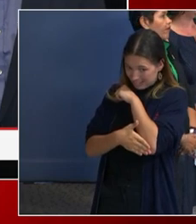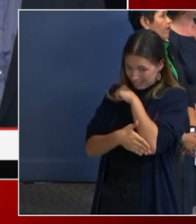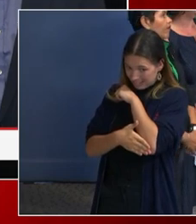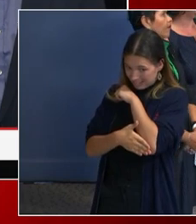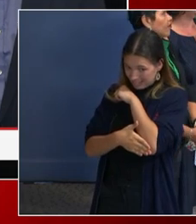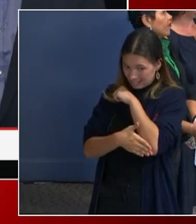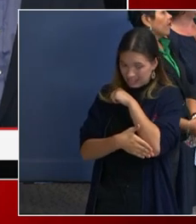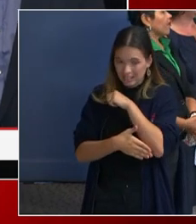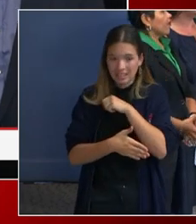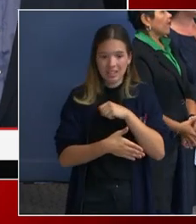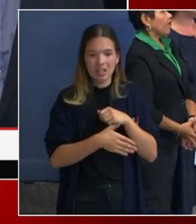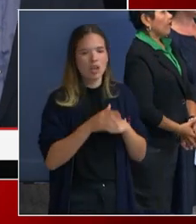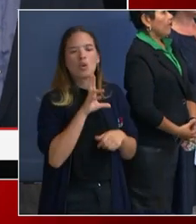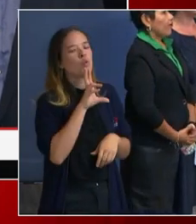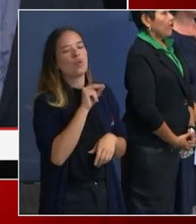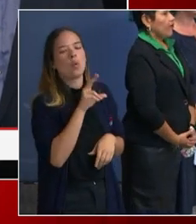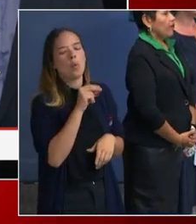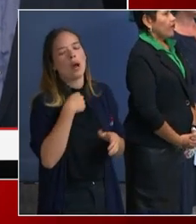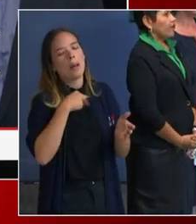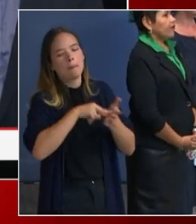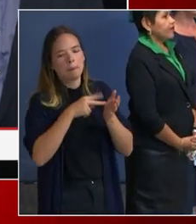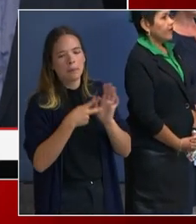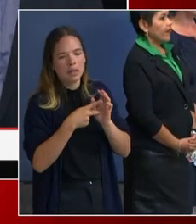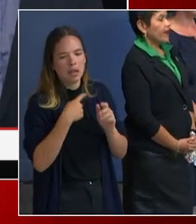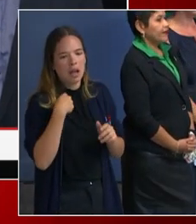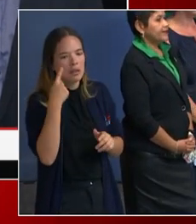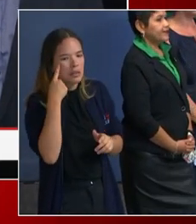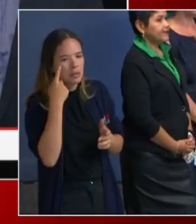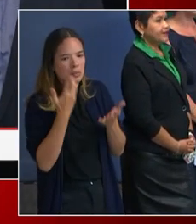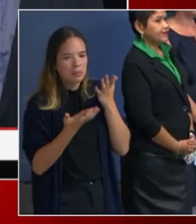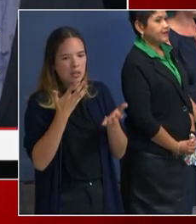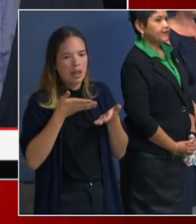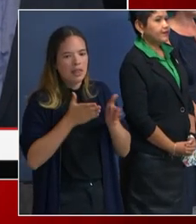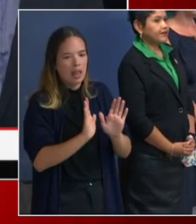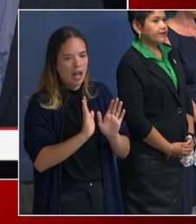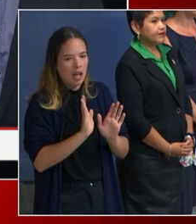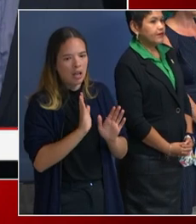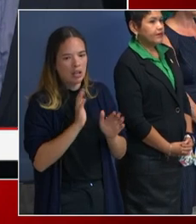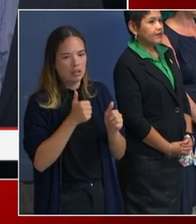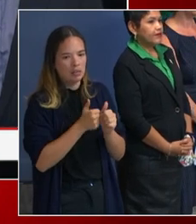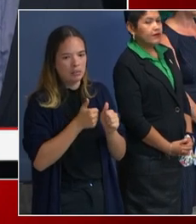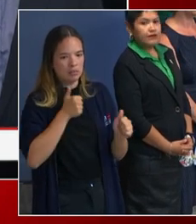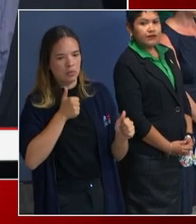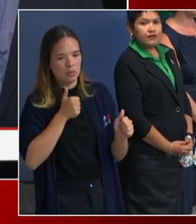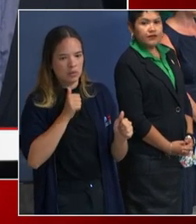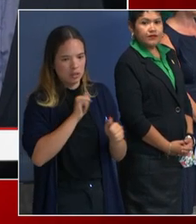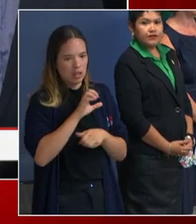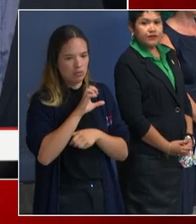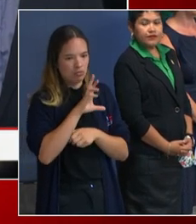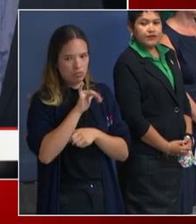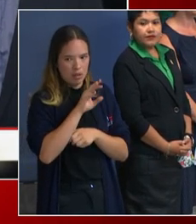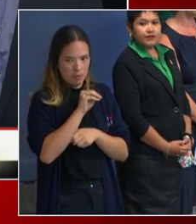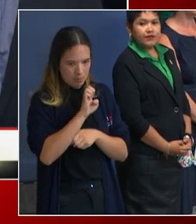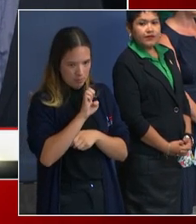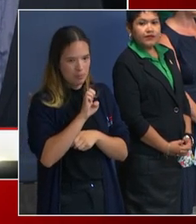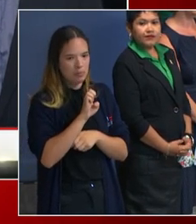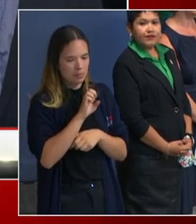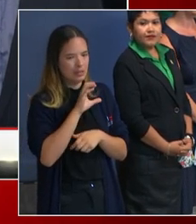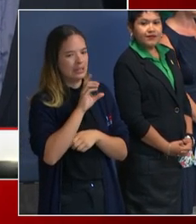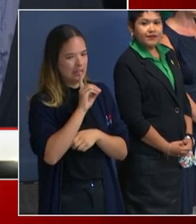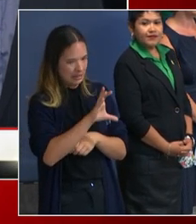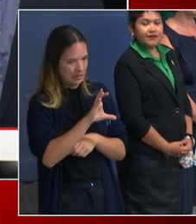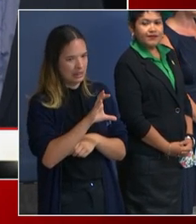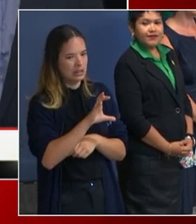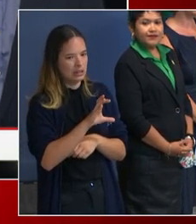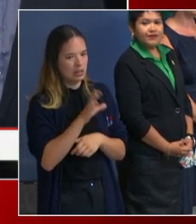of crime prevention in the district, and what is happening in the District of Columbia when it comes to this youth curfew. Are there going